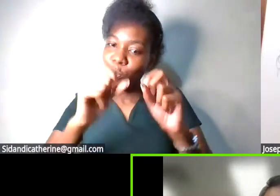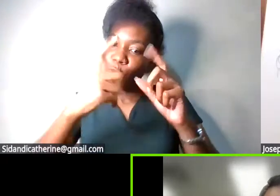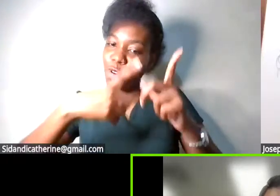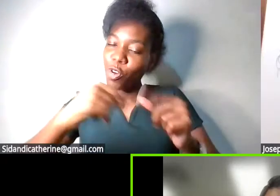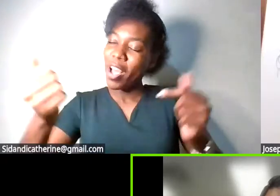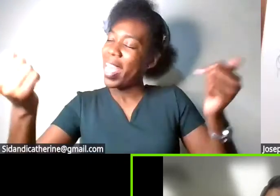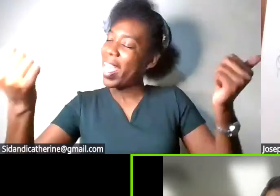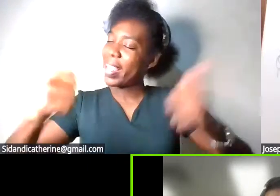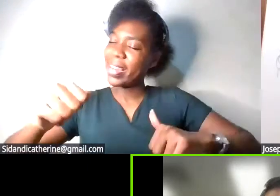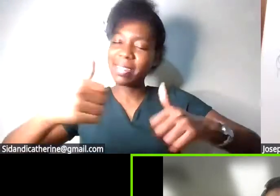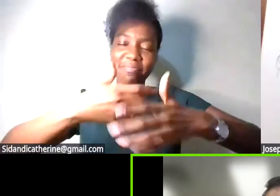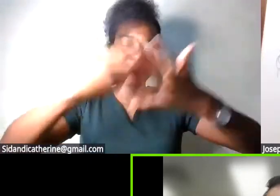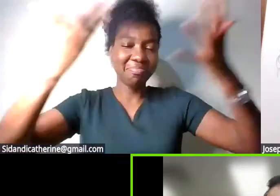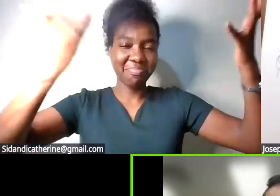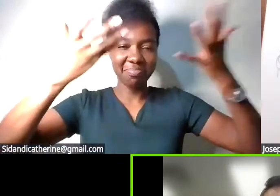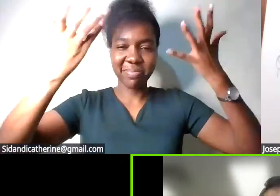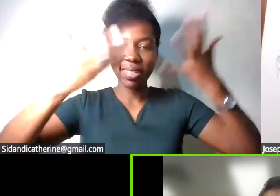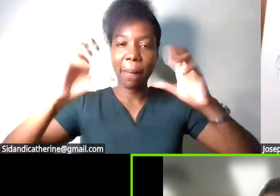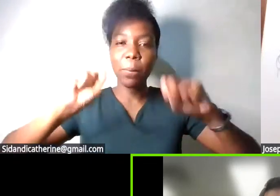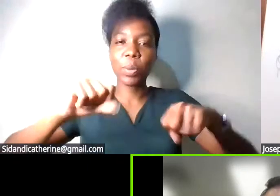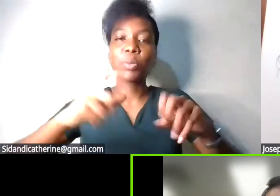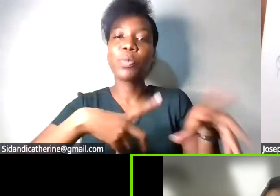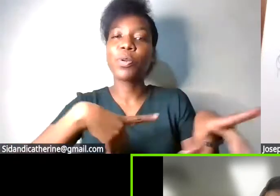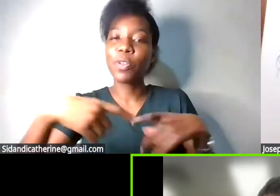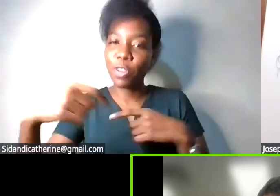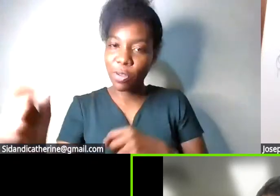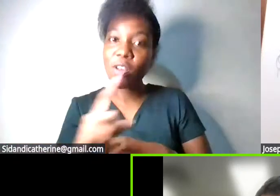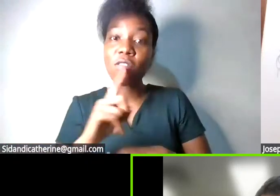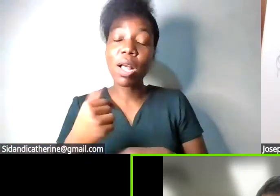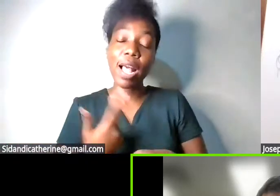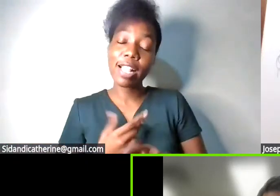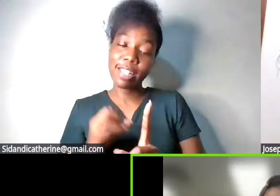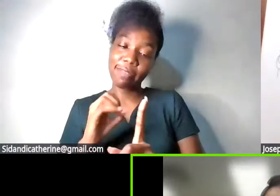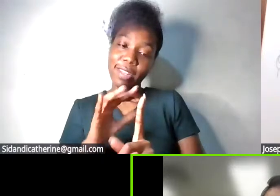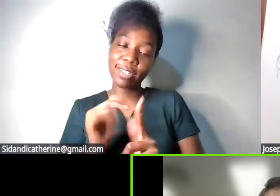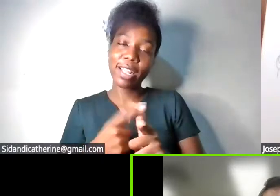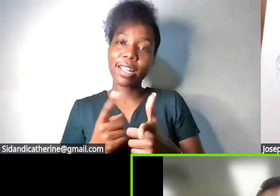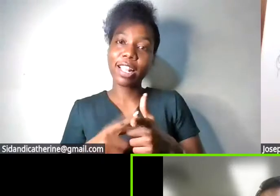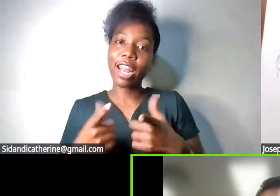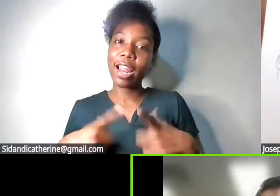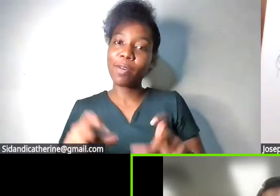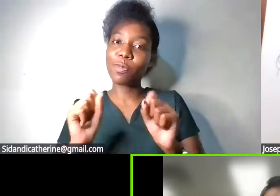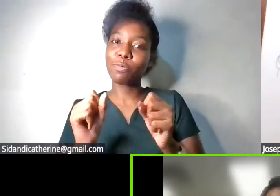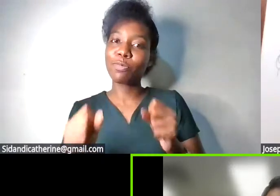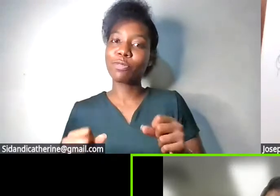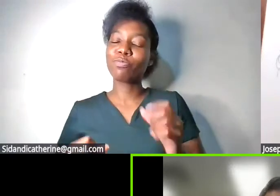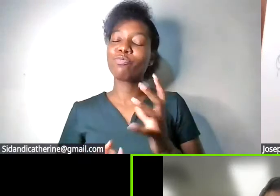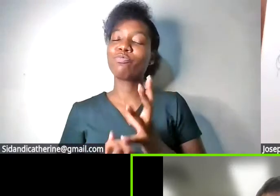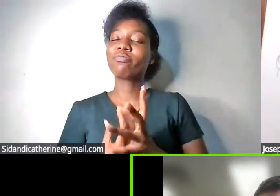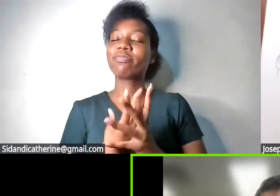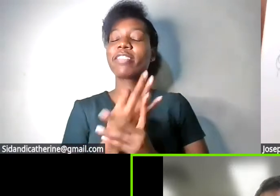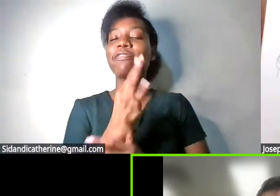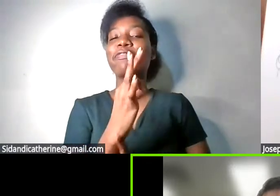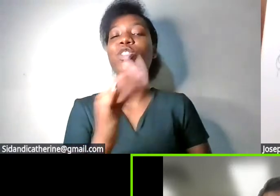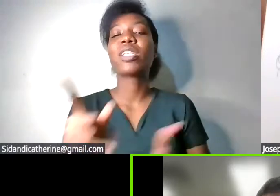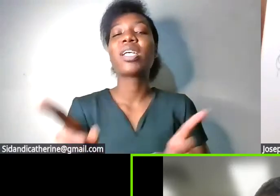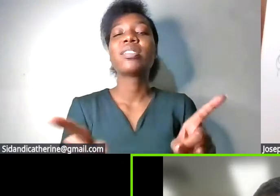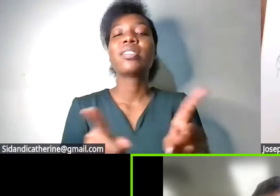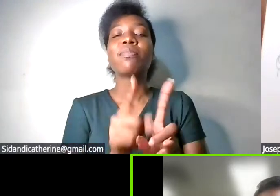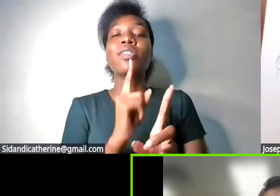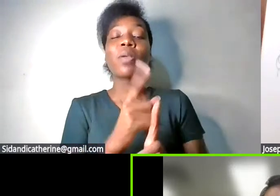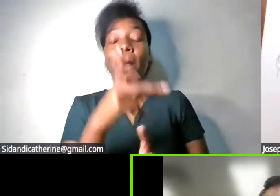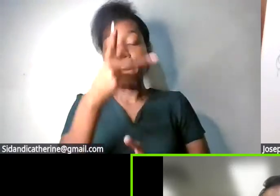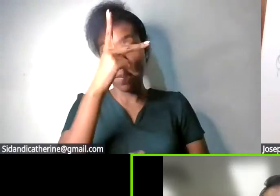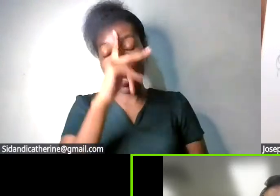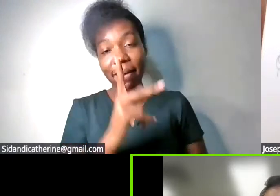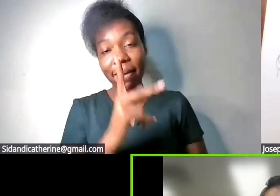only provide choices, but we give you choices for the future as well. All right. And that starts from day one. That comes down to you parents and the students